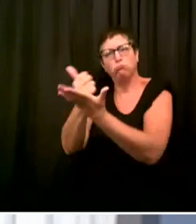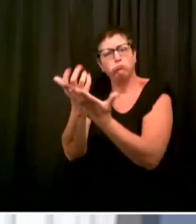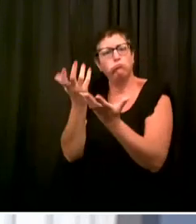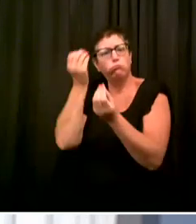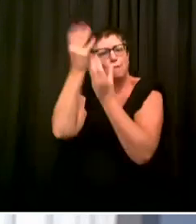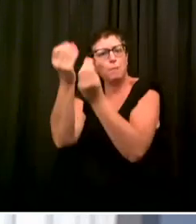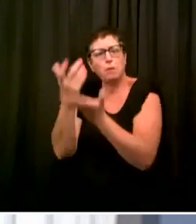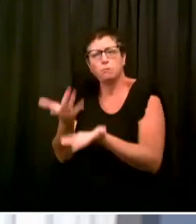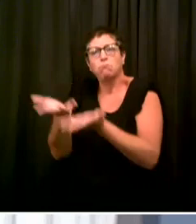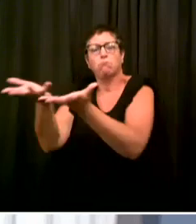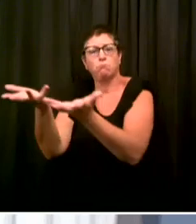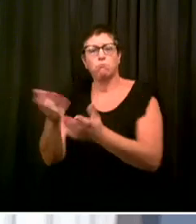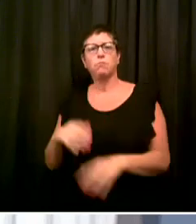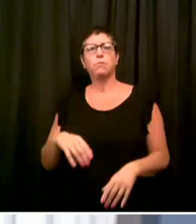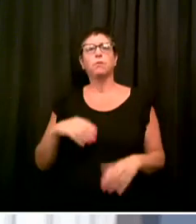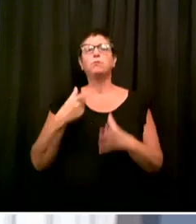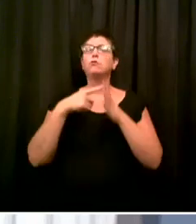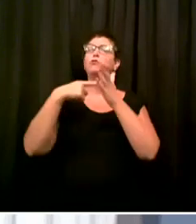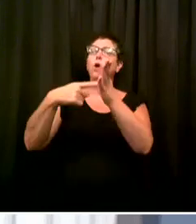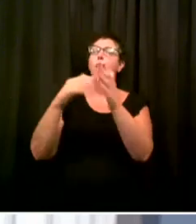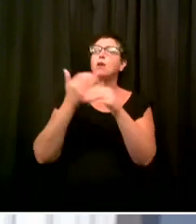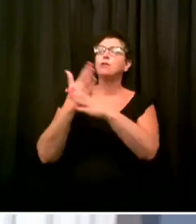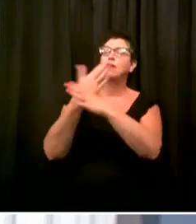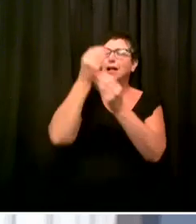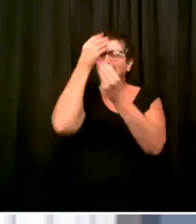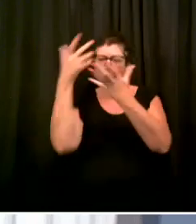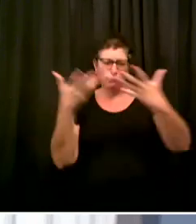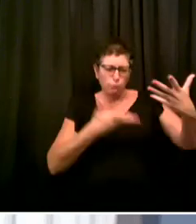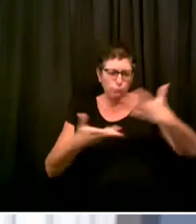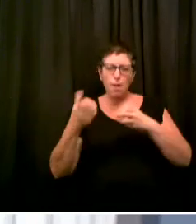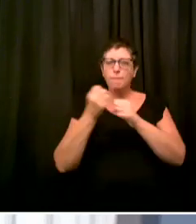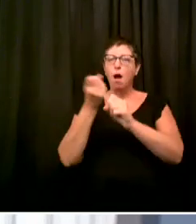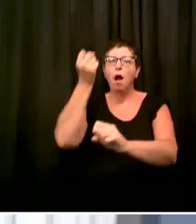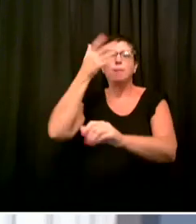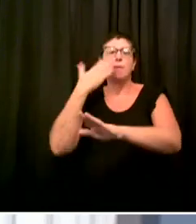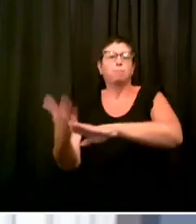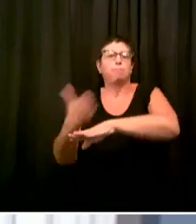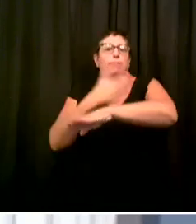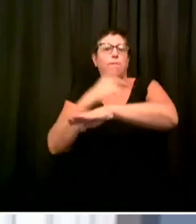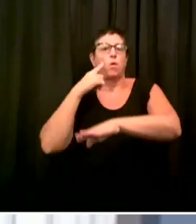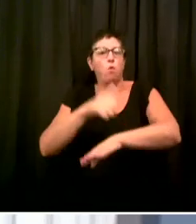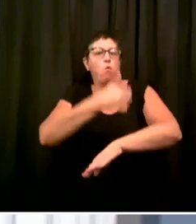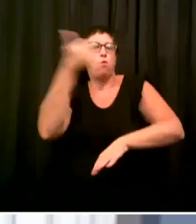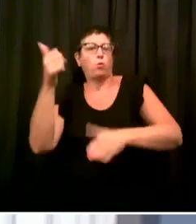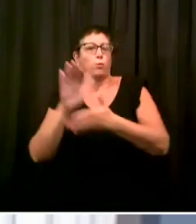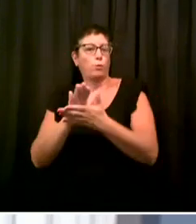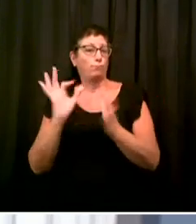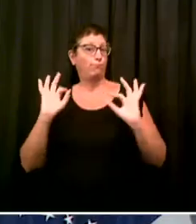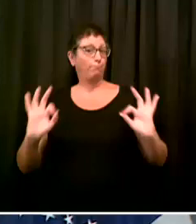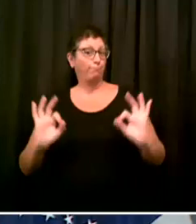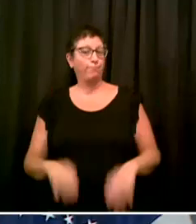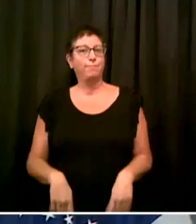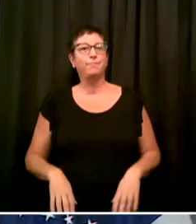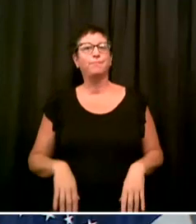help each other. Let's help a sister school as you do what you're doing for your school as well. Go ahead,